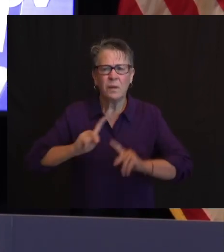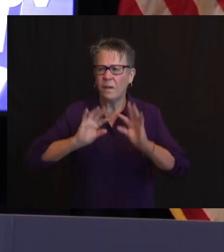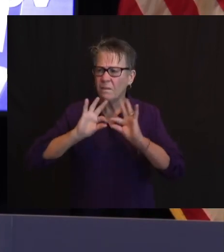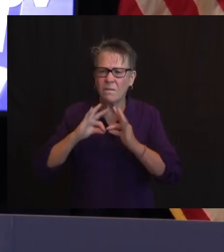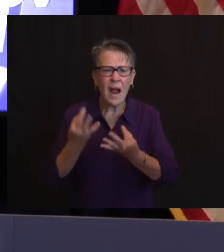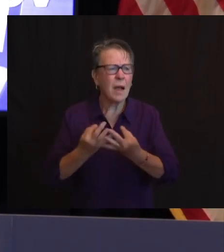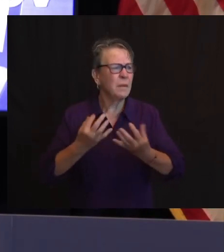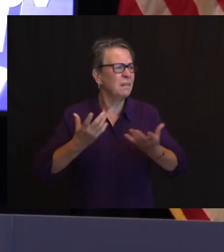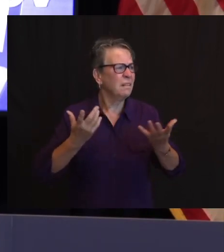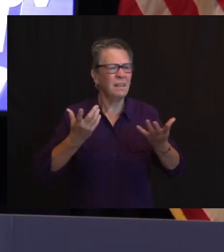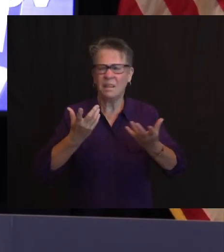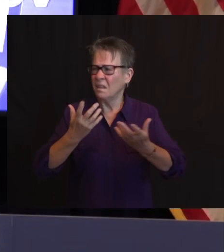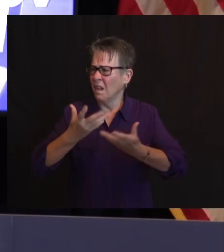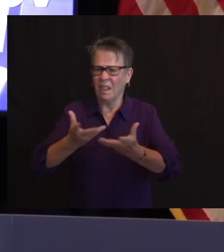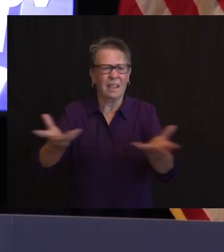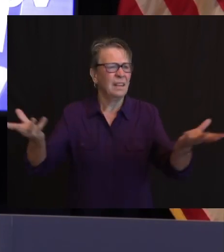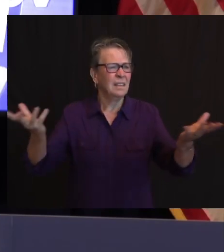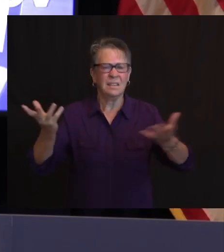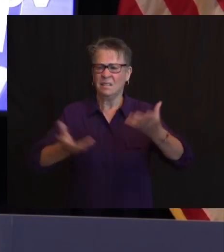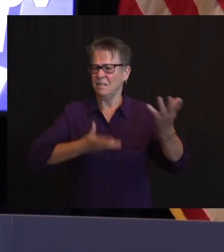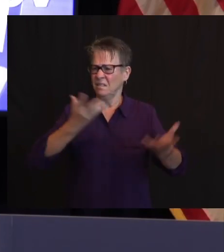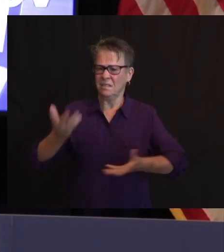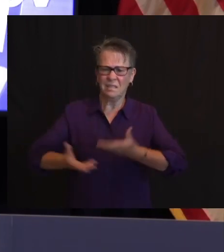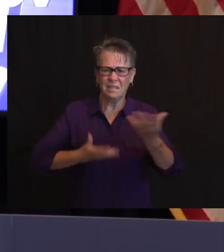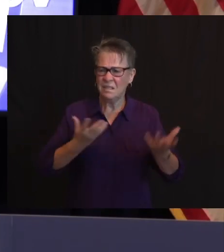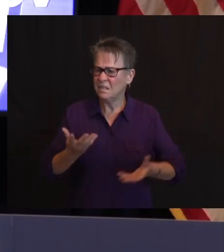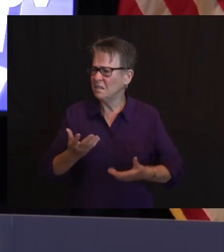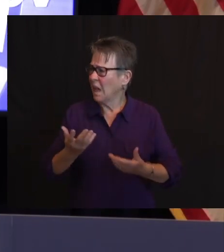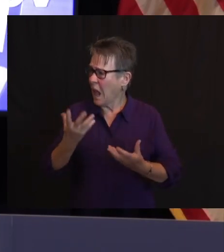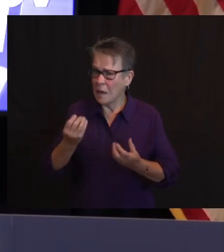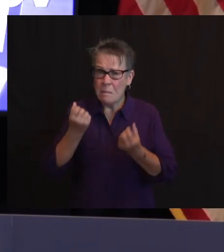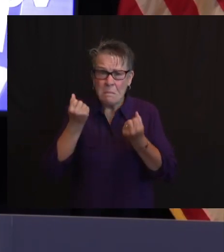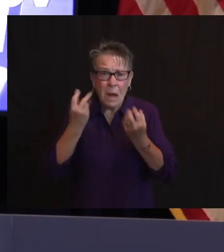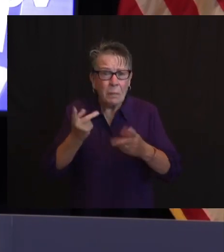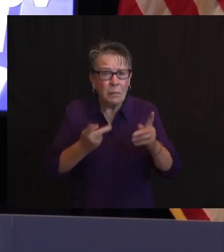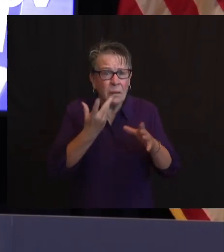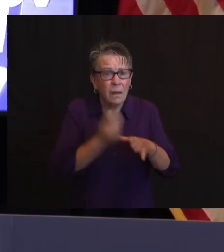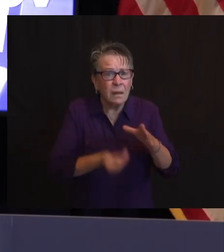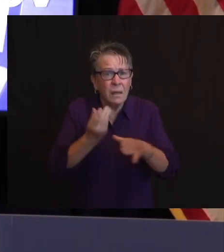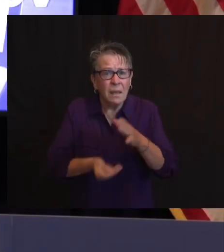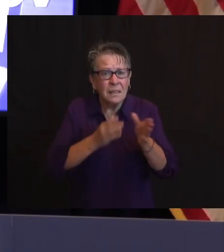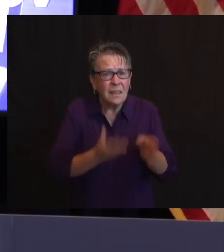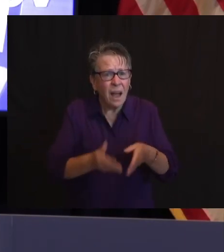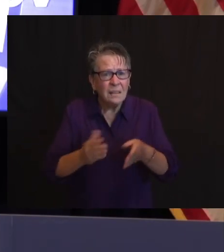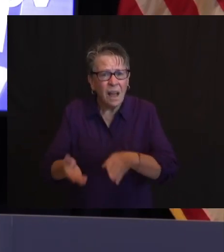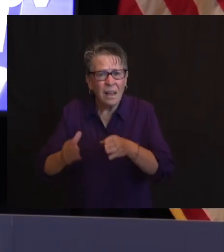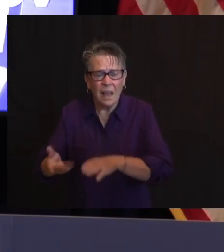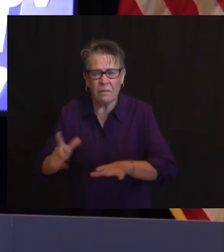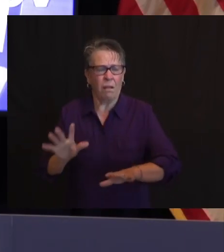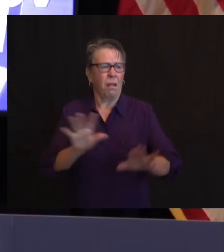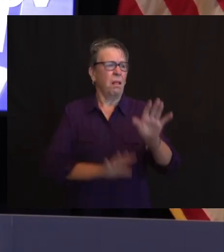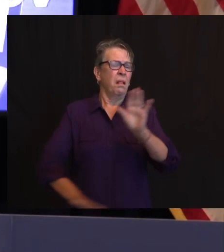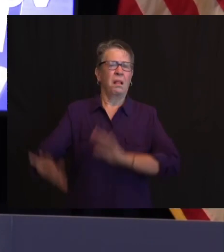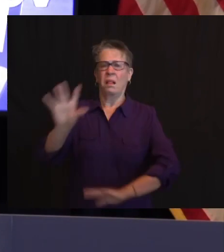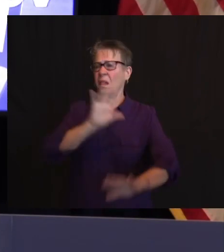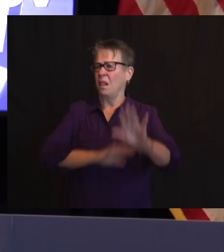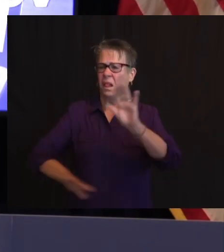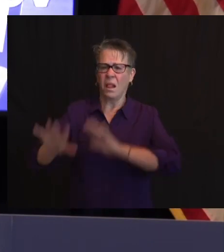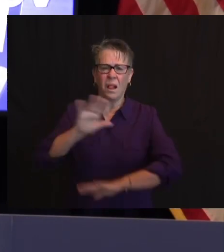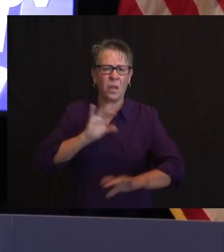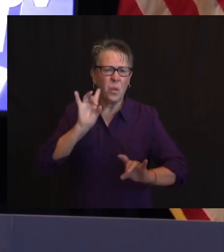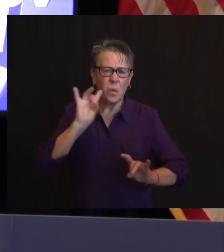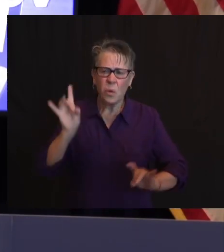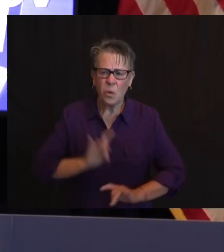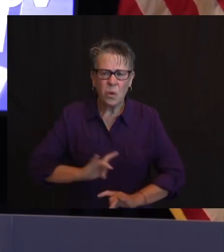those closest to us from the illness. Many of those who have recovered from the illness still struggle